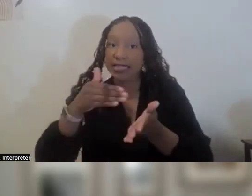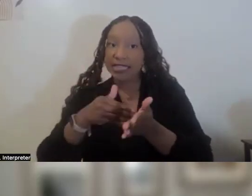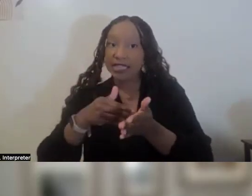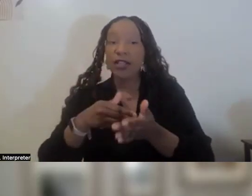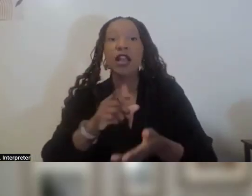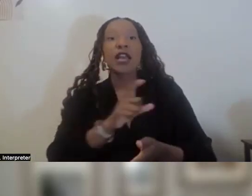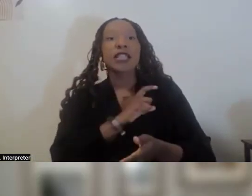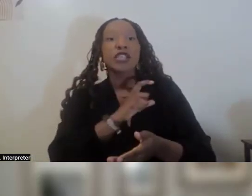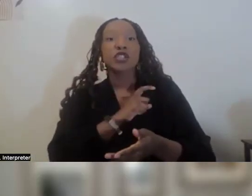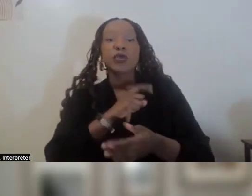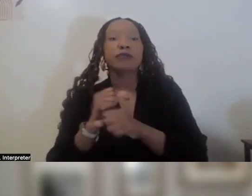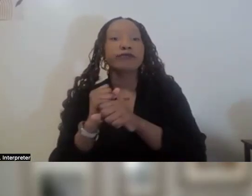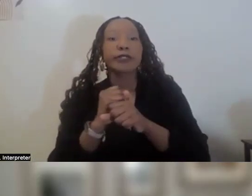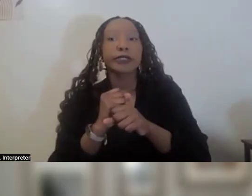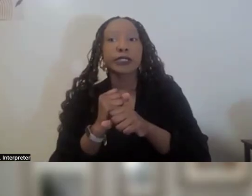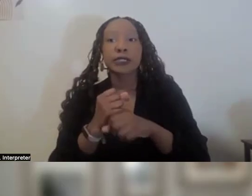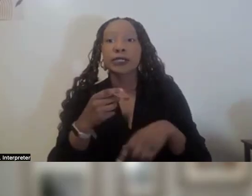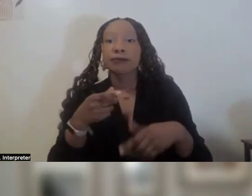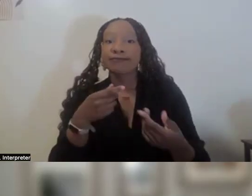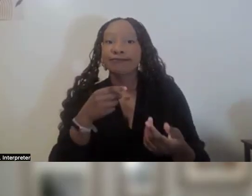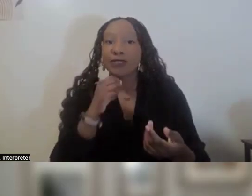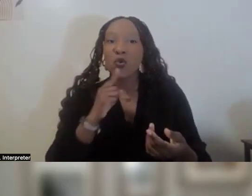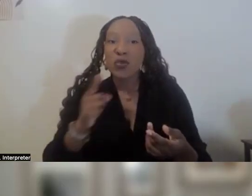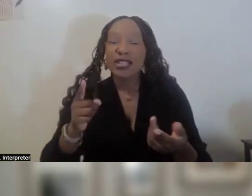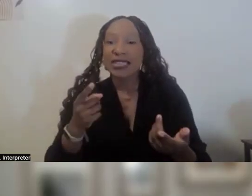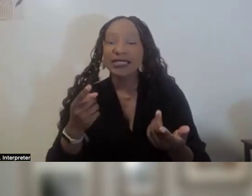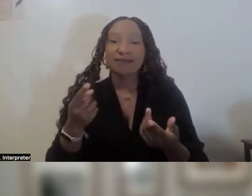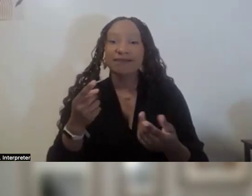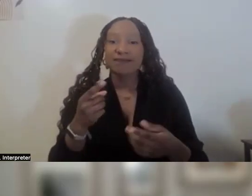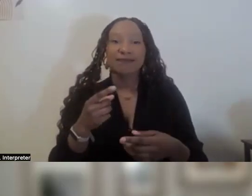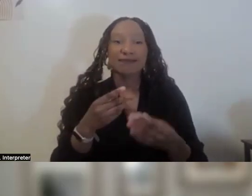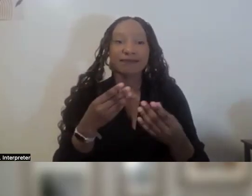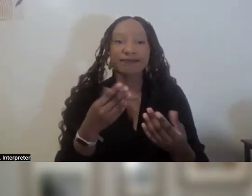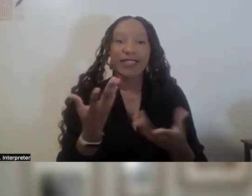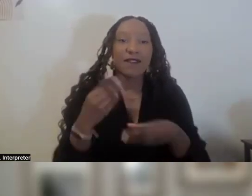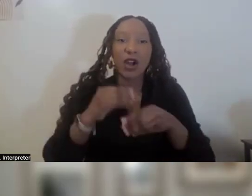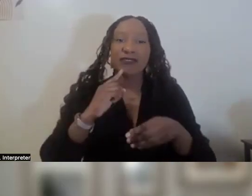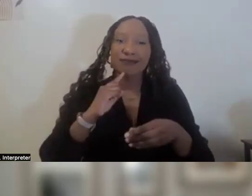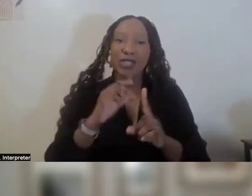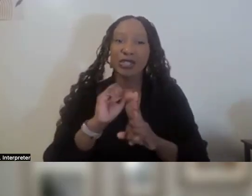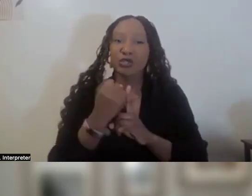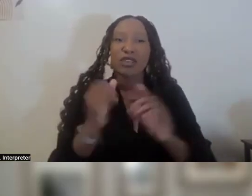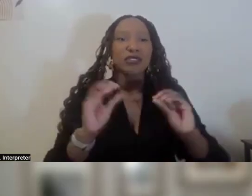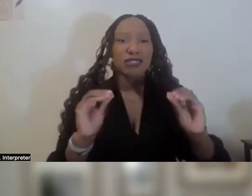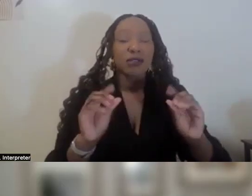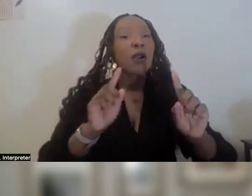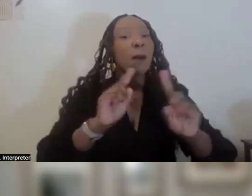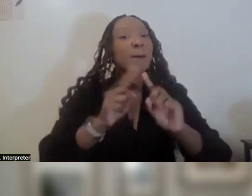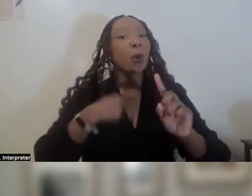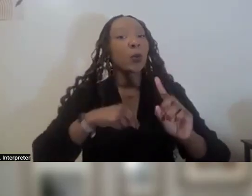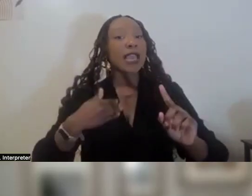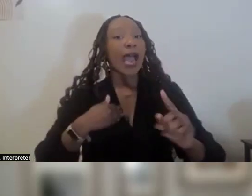security has not had to be mobilized at all. We will have a safety plan in place